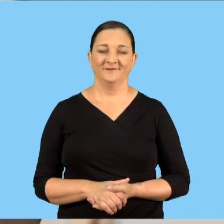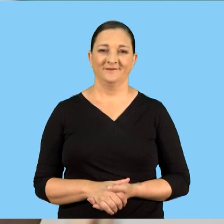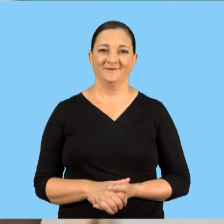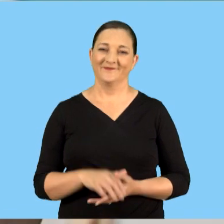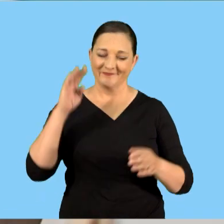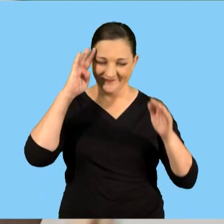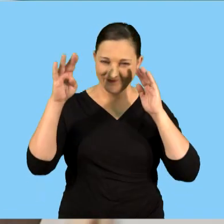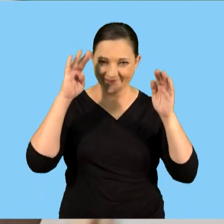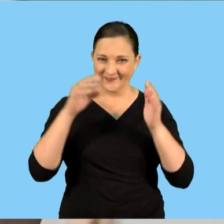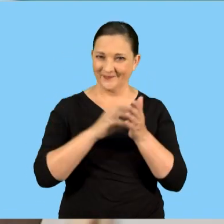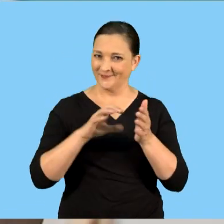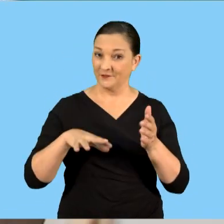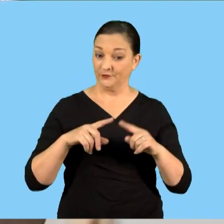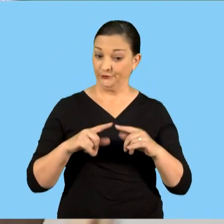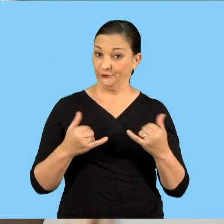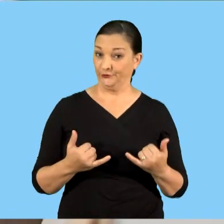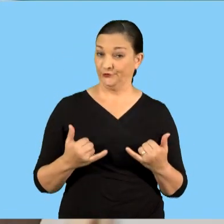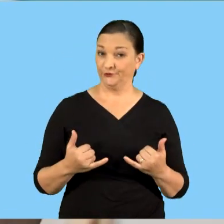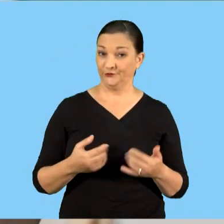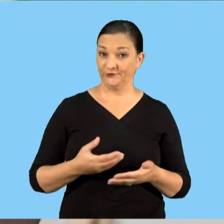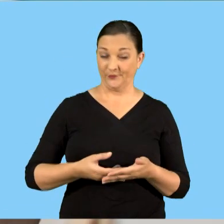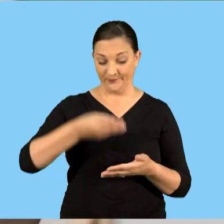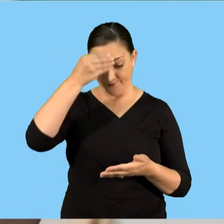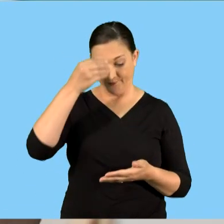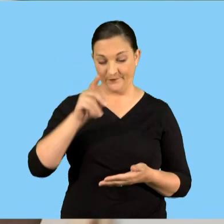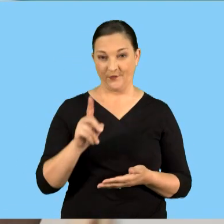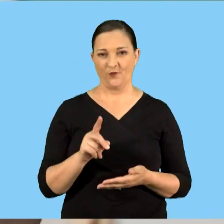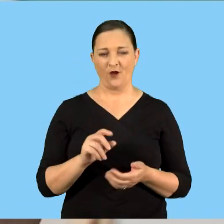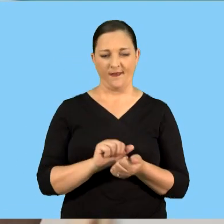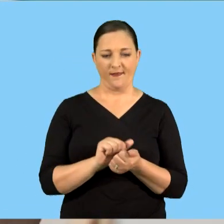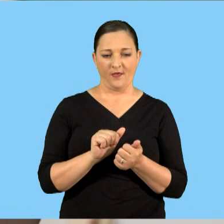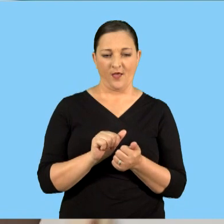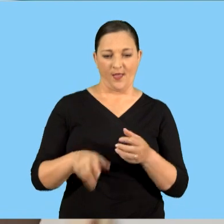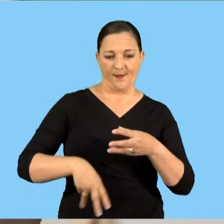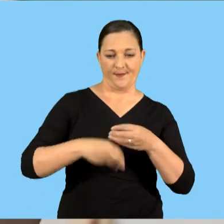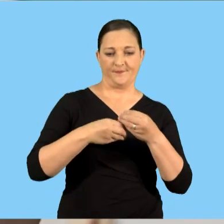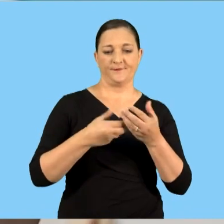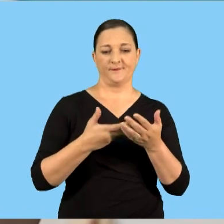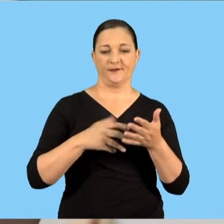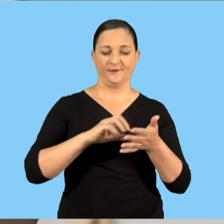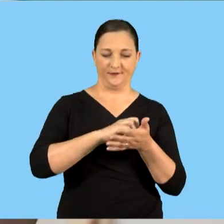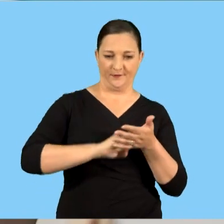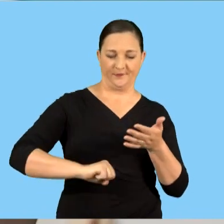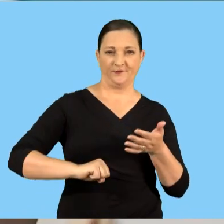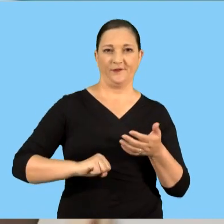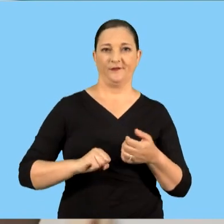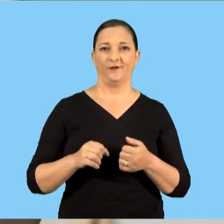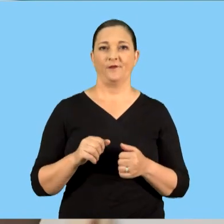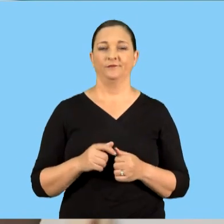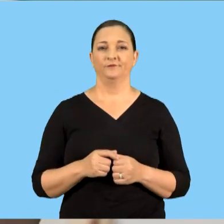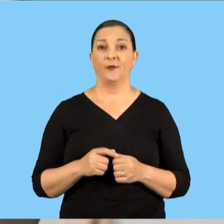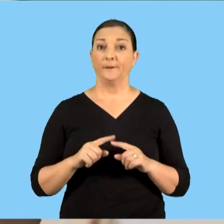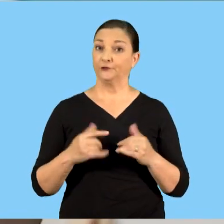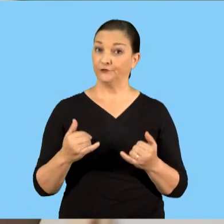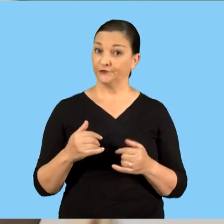Hello learners, and welcome to today's lesson of addition and subtraction of integers. So today we are going to be focusing